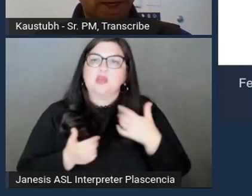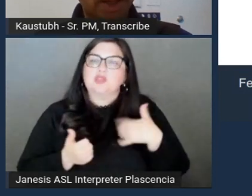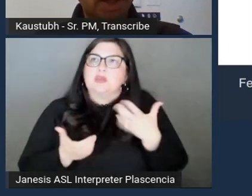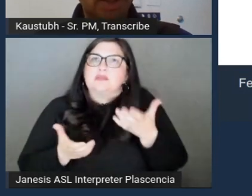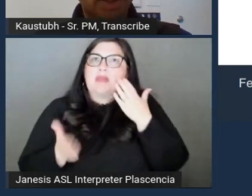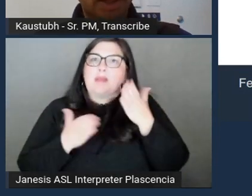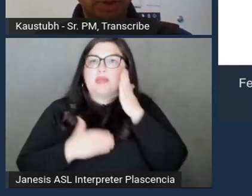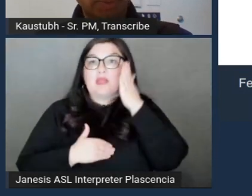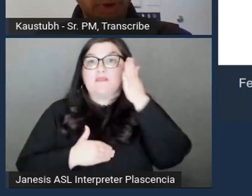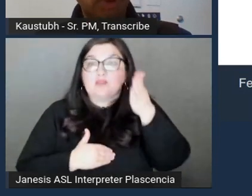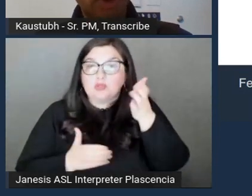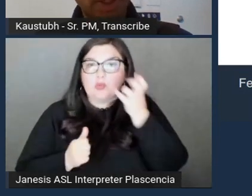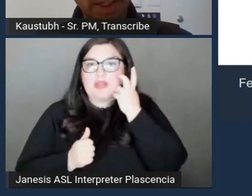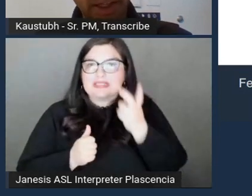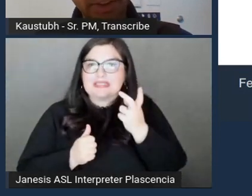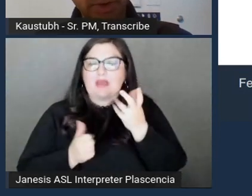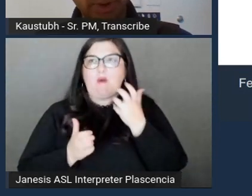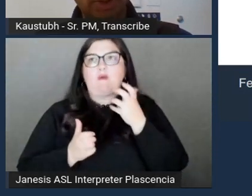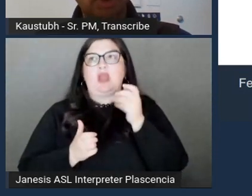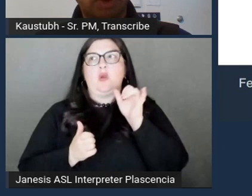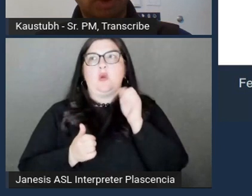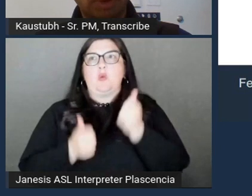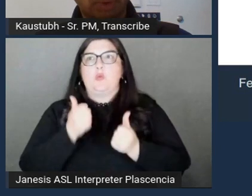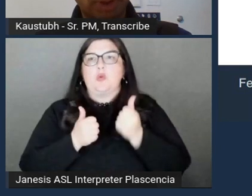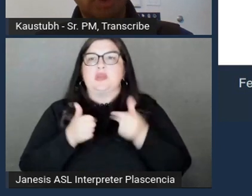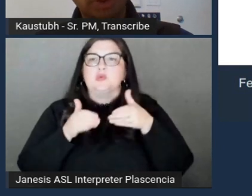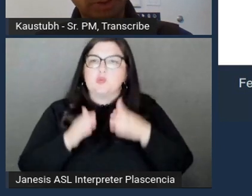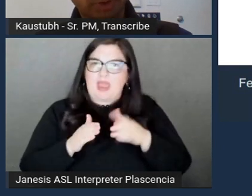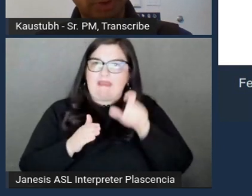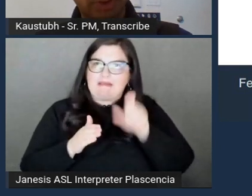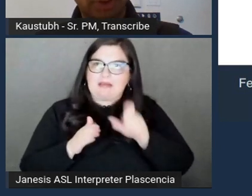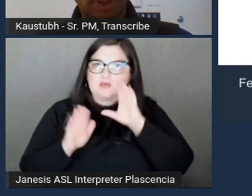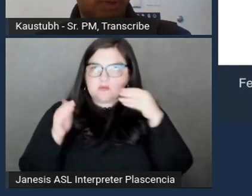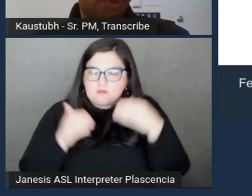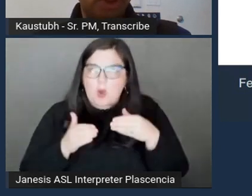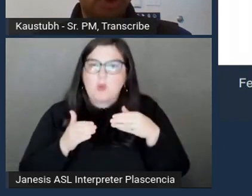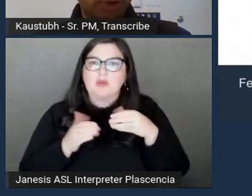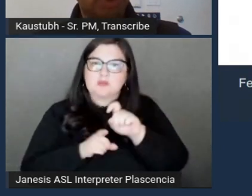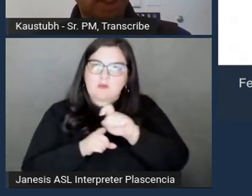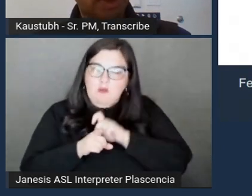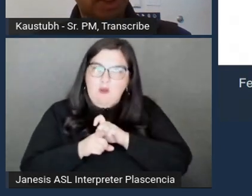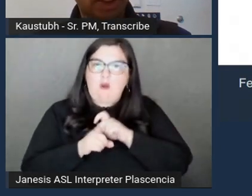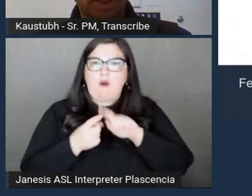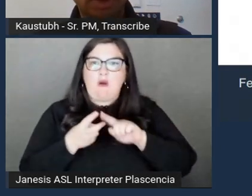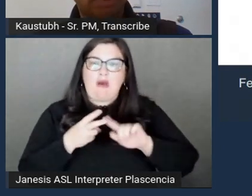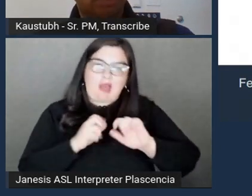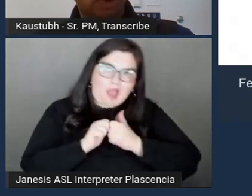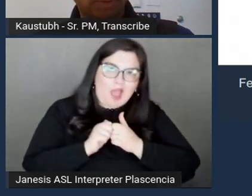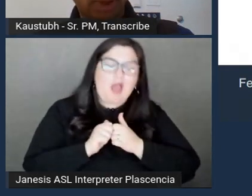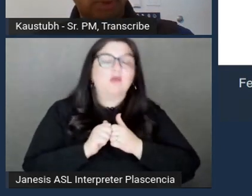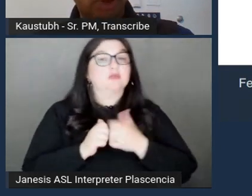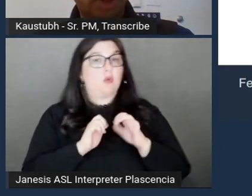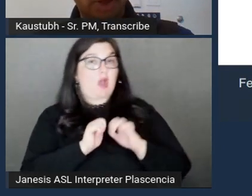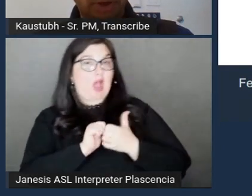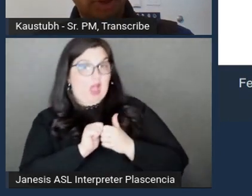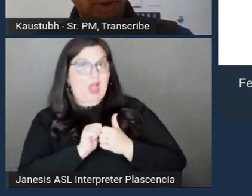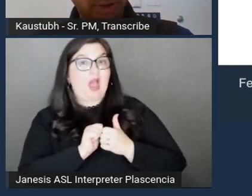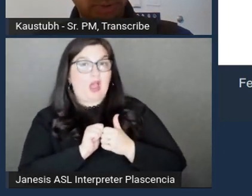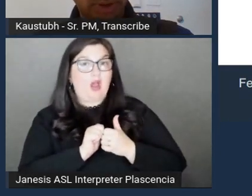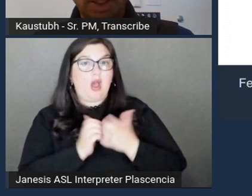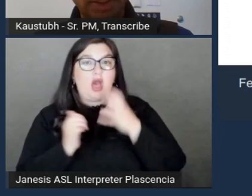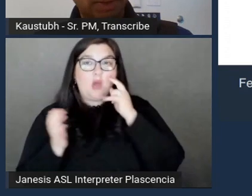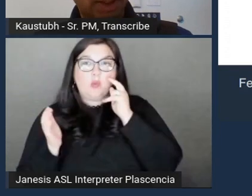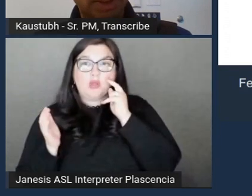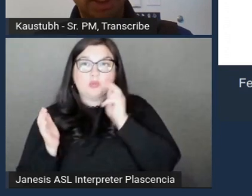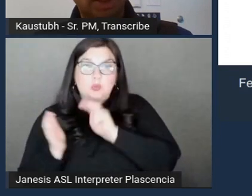went bad. You probably want an intelligent way to know what are the calls to focus on, and the way you could do that is say, hey, I want to look at all the calls